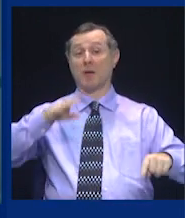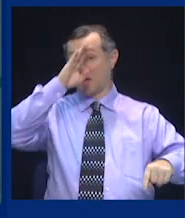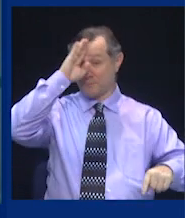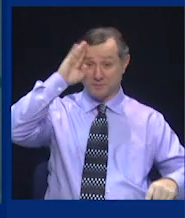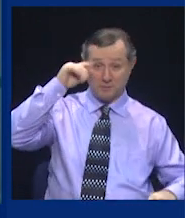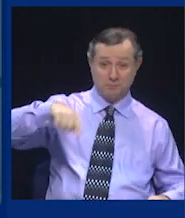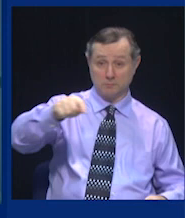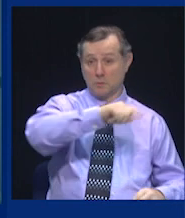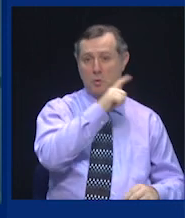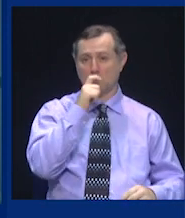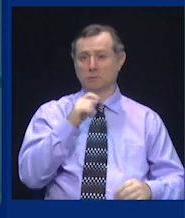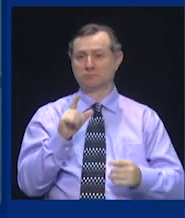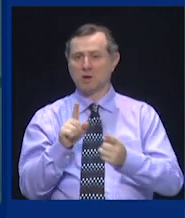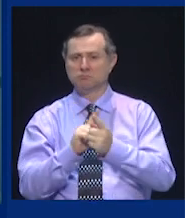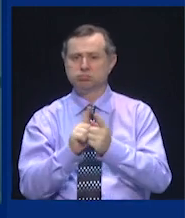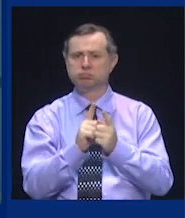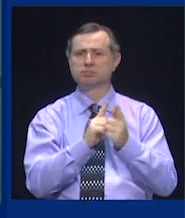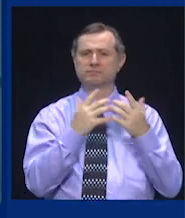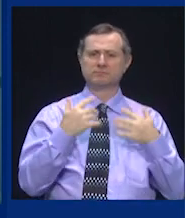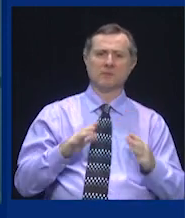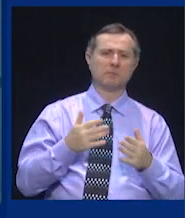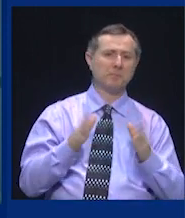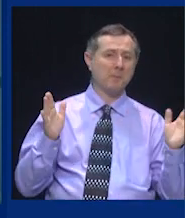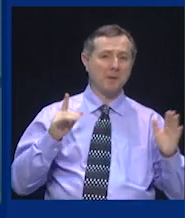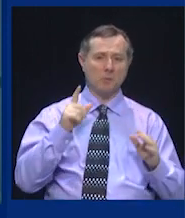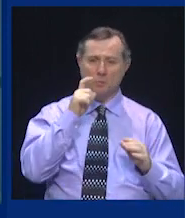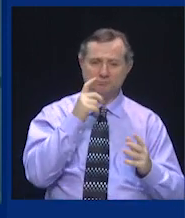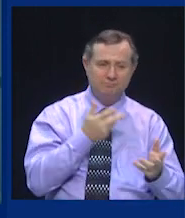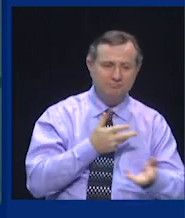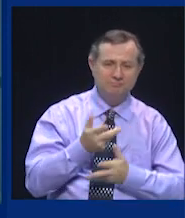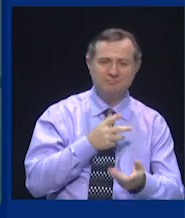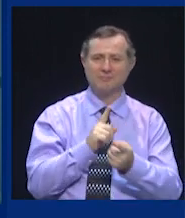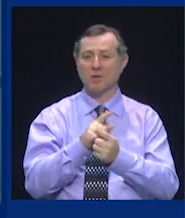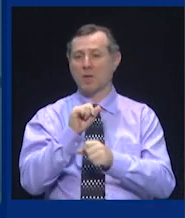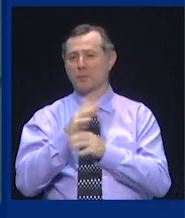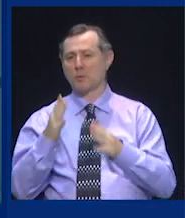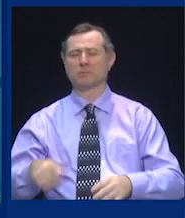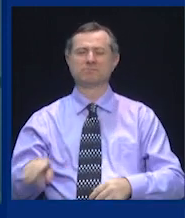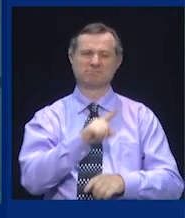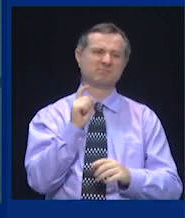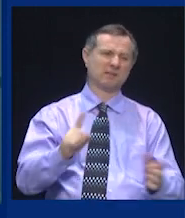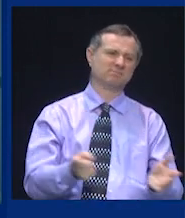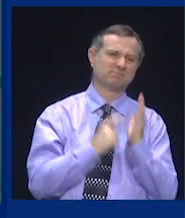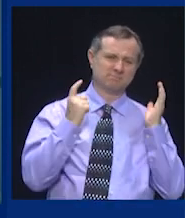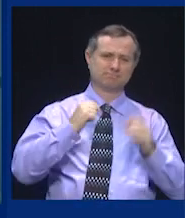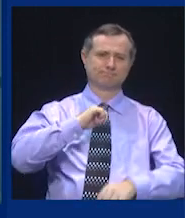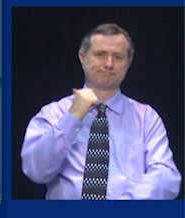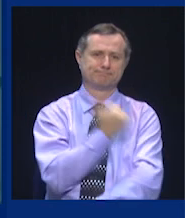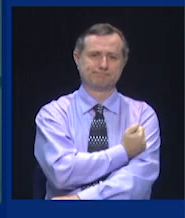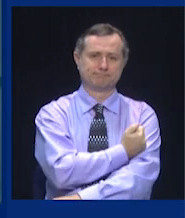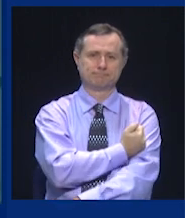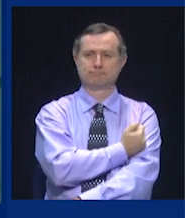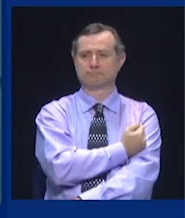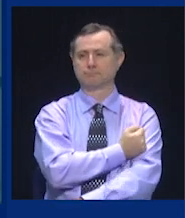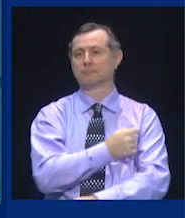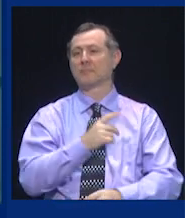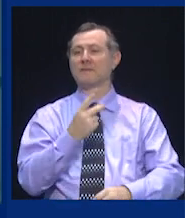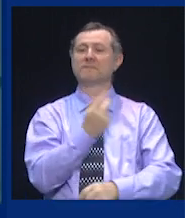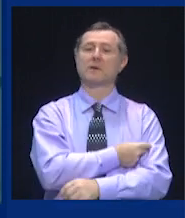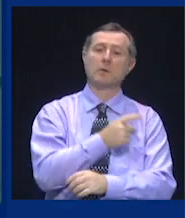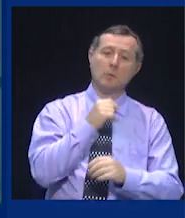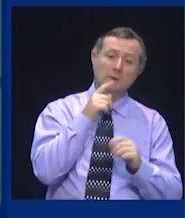public-facing employees must be vaccinated. Not vaccinated or test once a